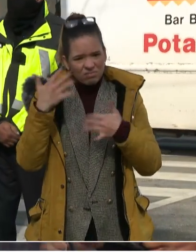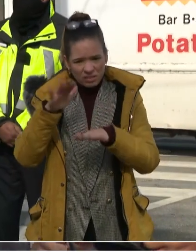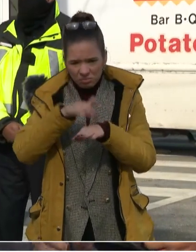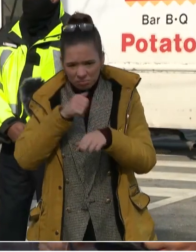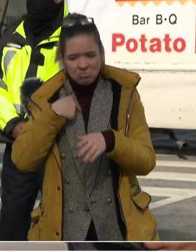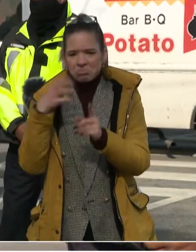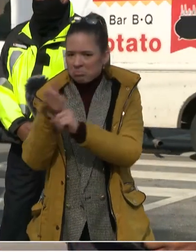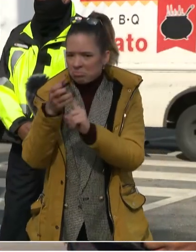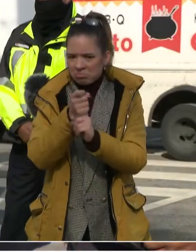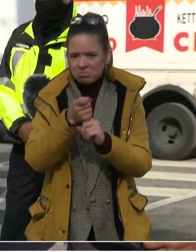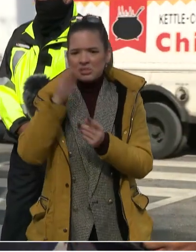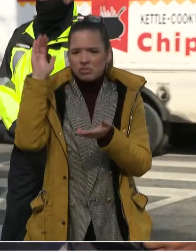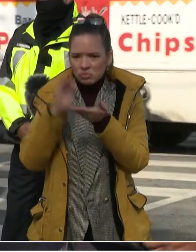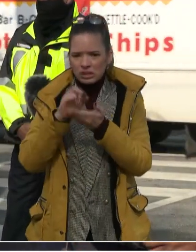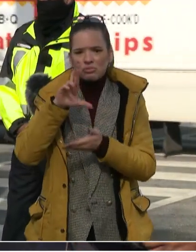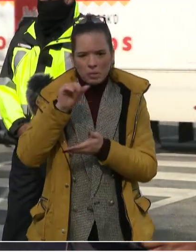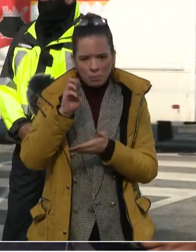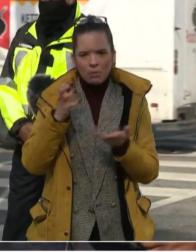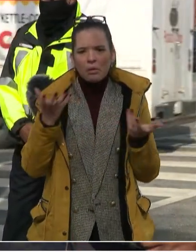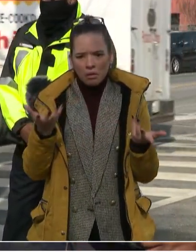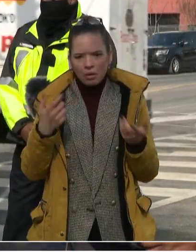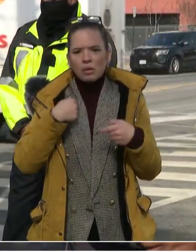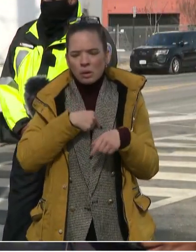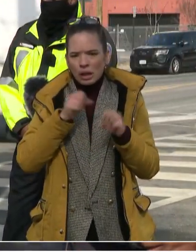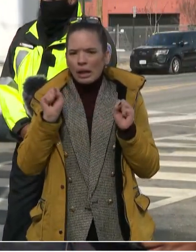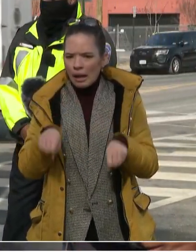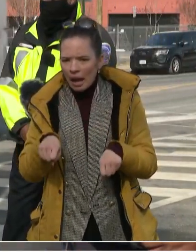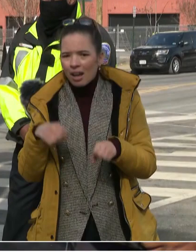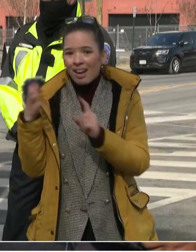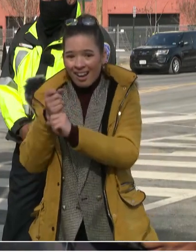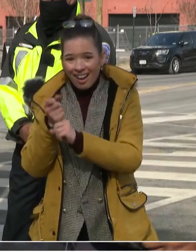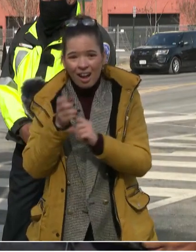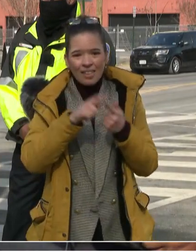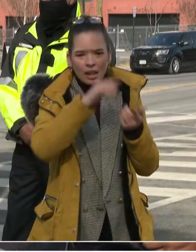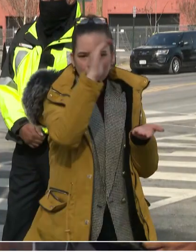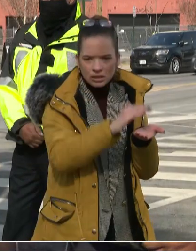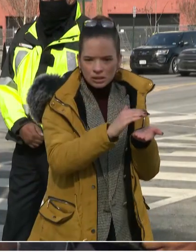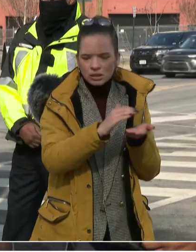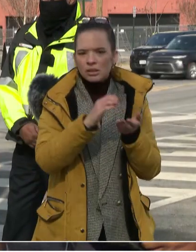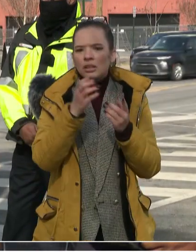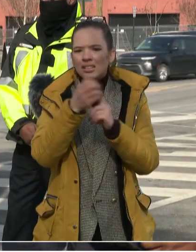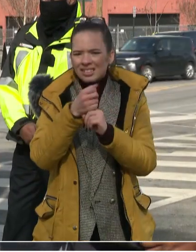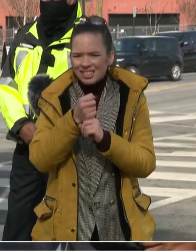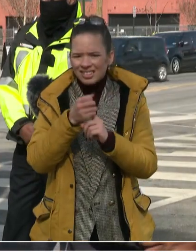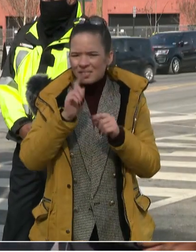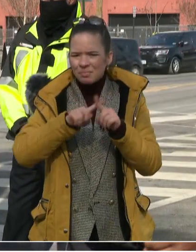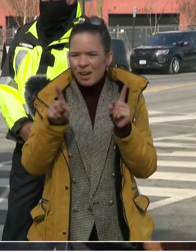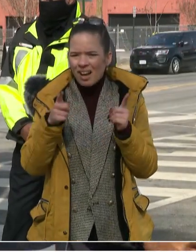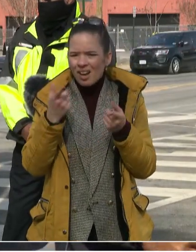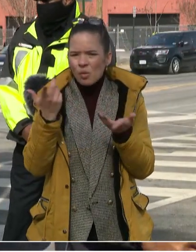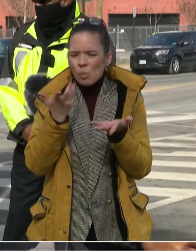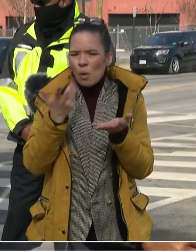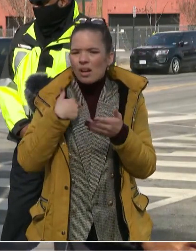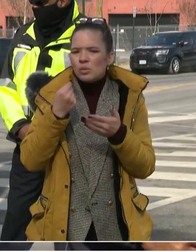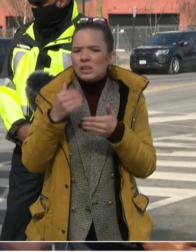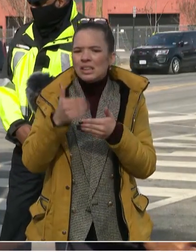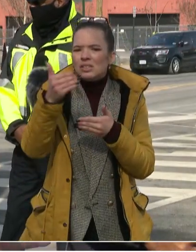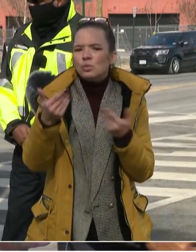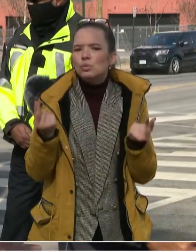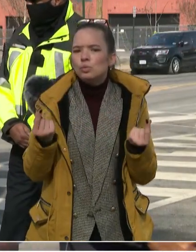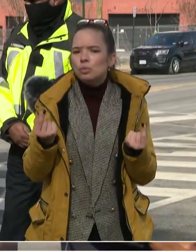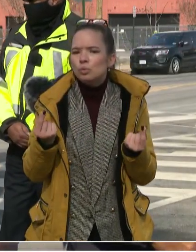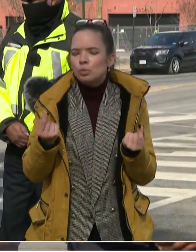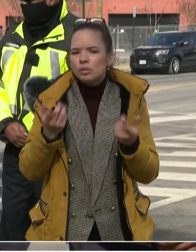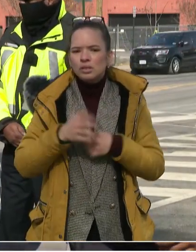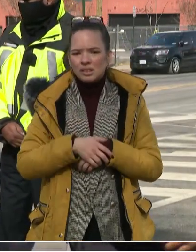less arrests, and we've done that. So what is the next step in resolution? We realize that we won't